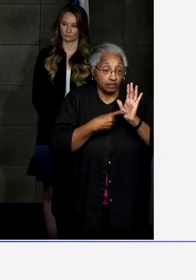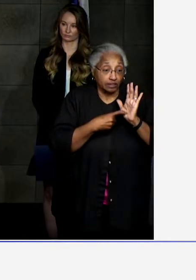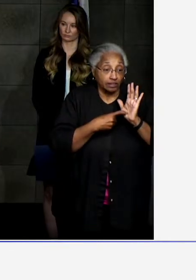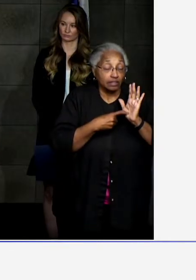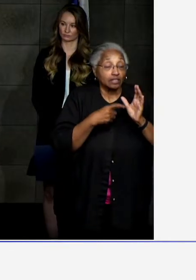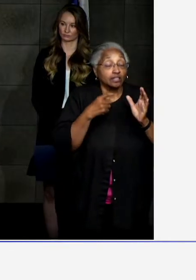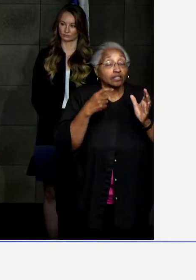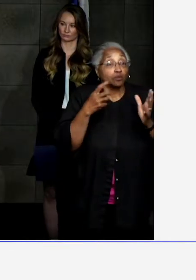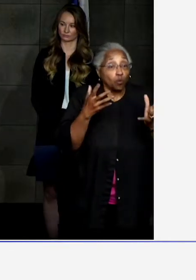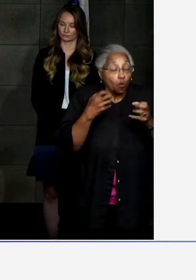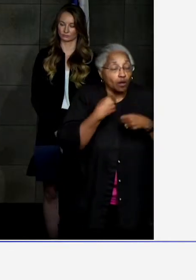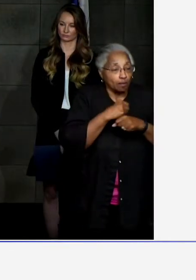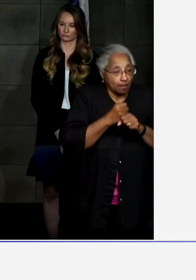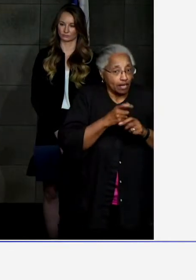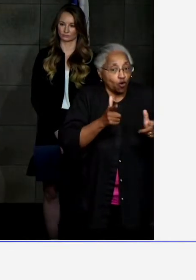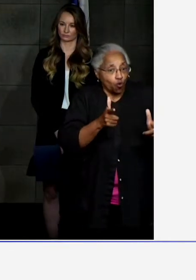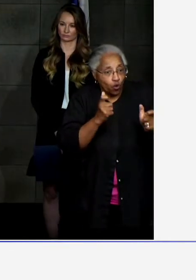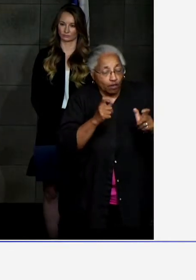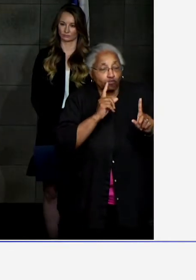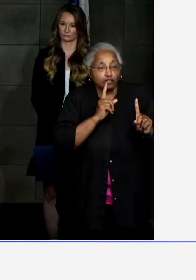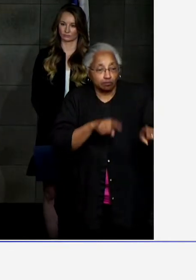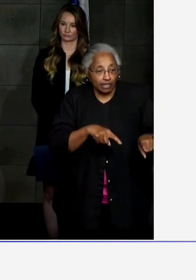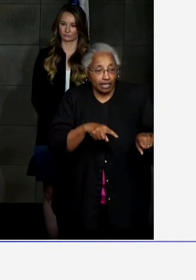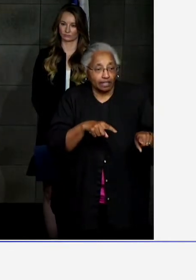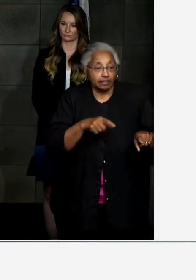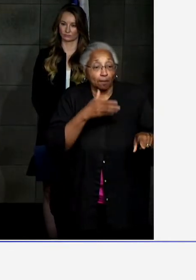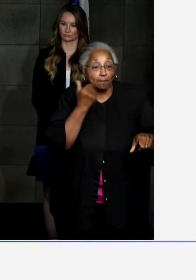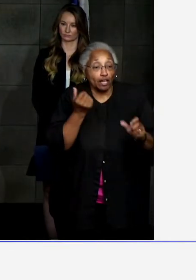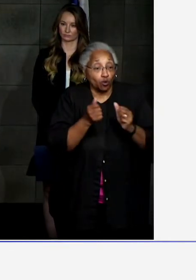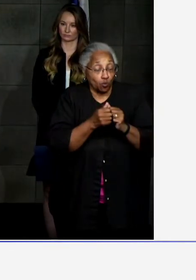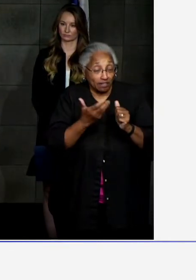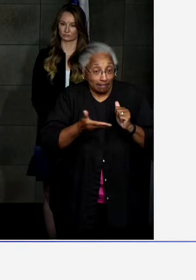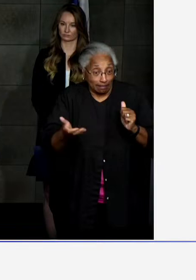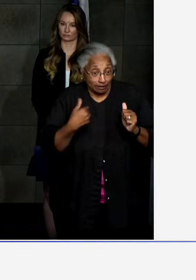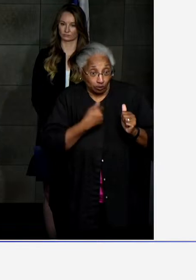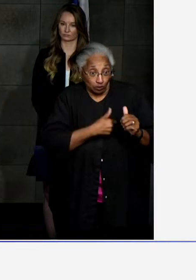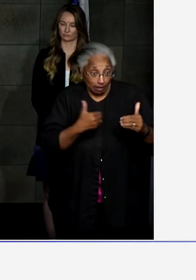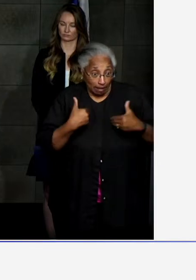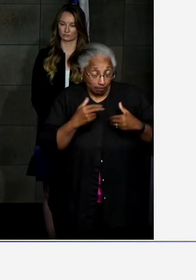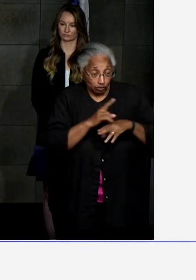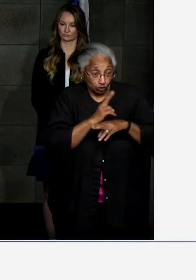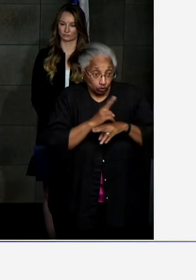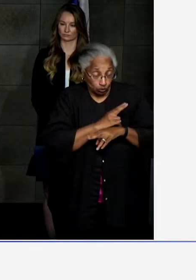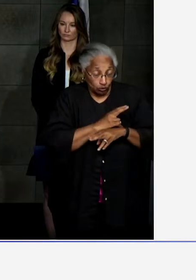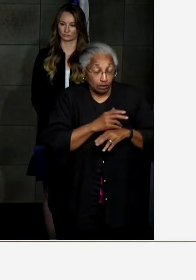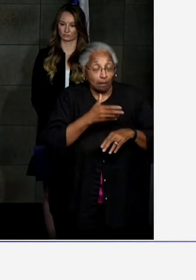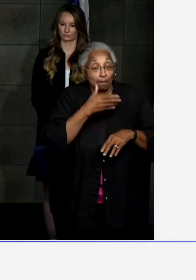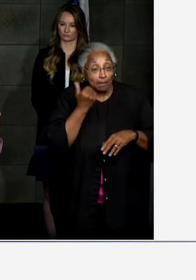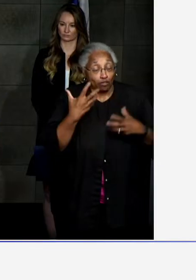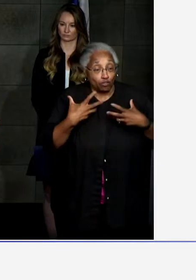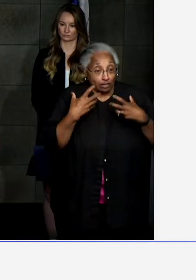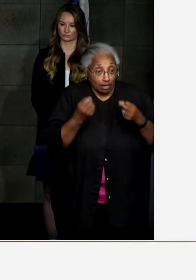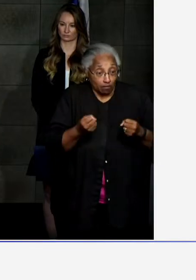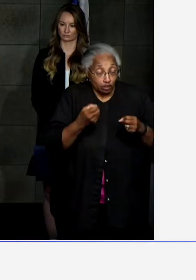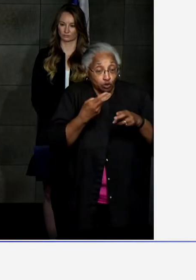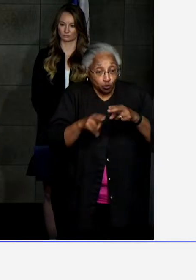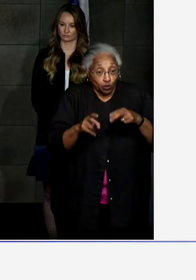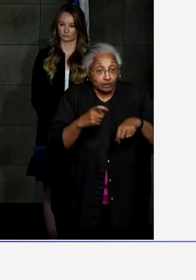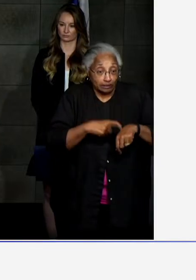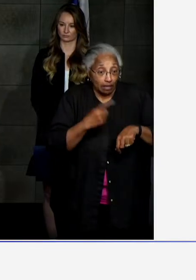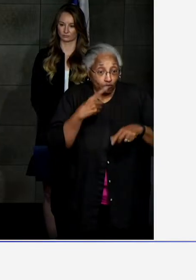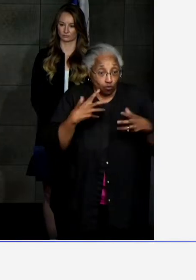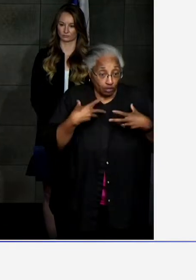quicker response, more efficient with the resources that we have, more efficient recovery, hopefully more money towards